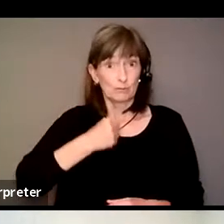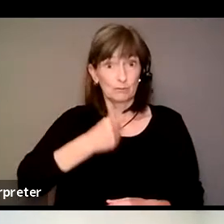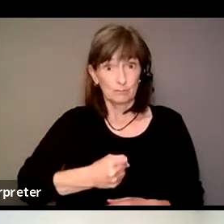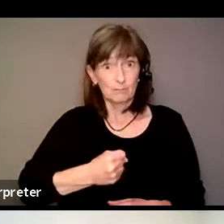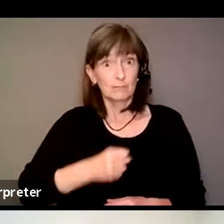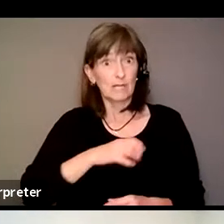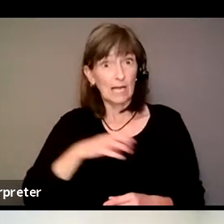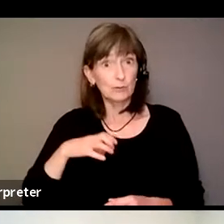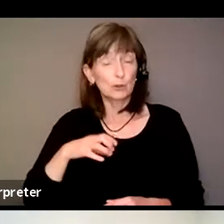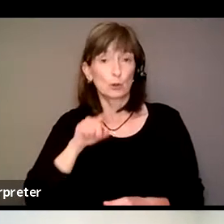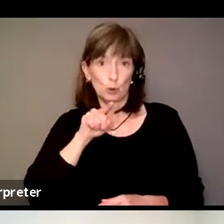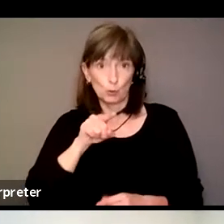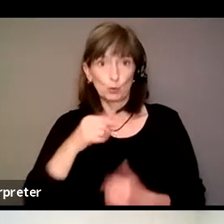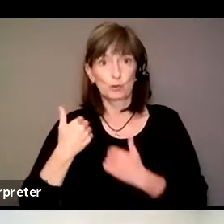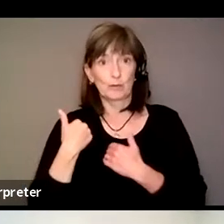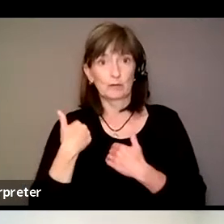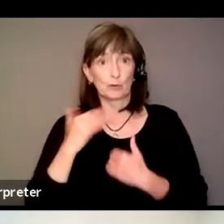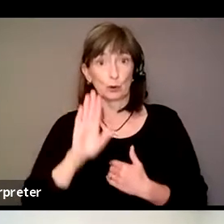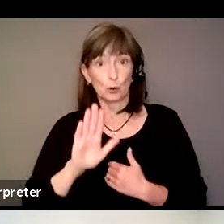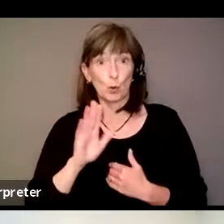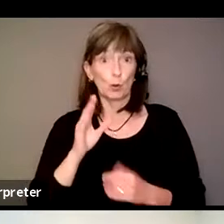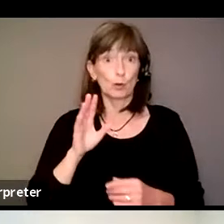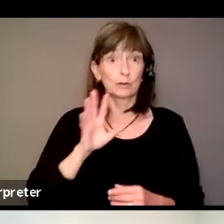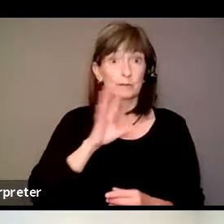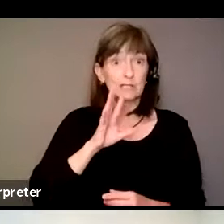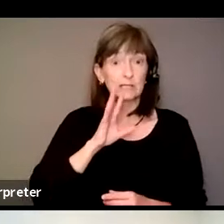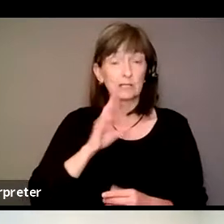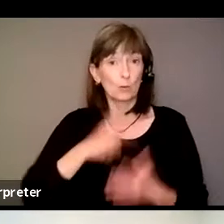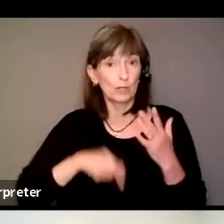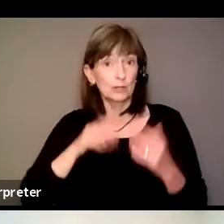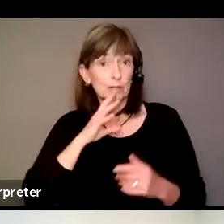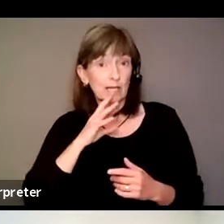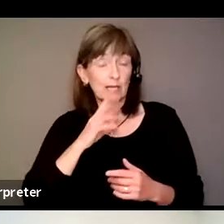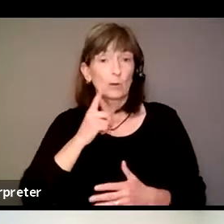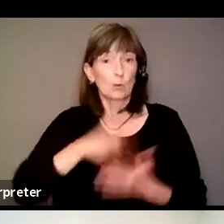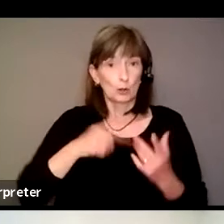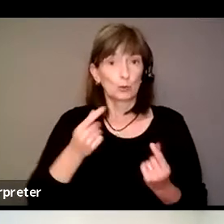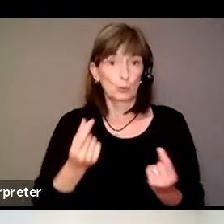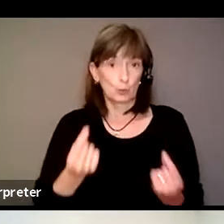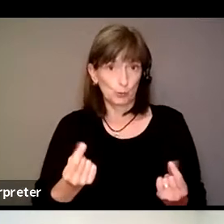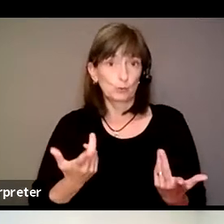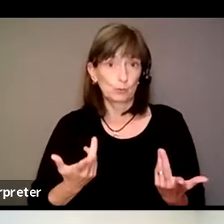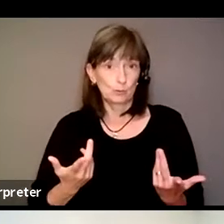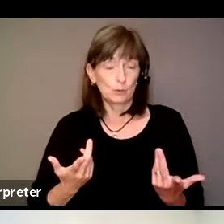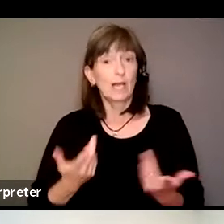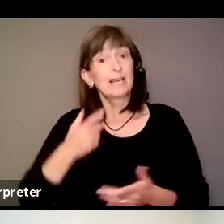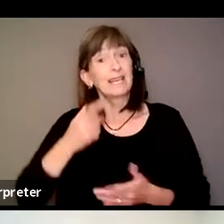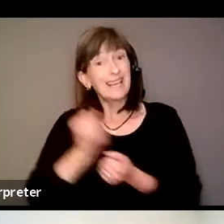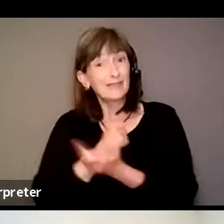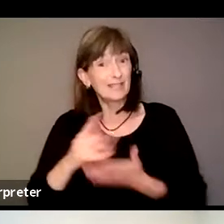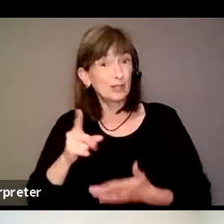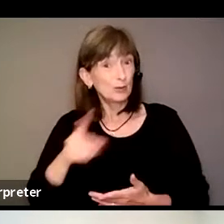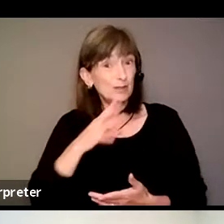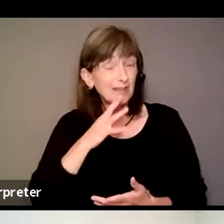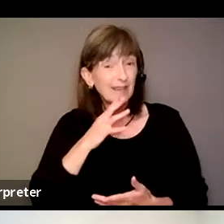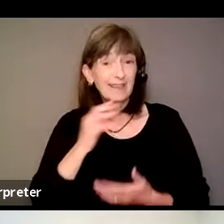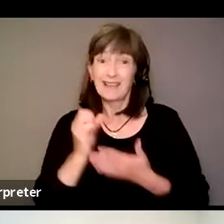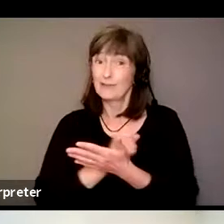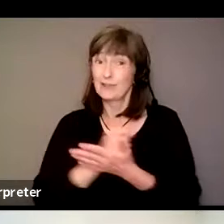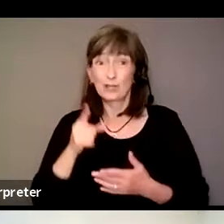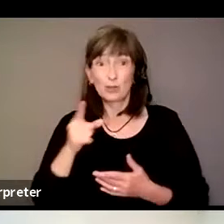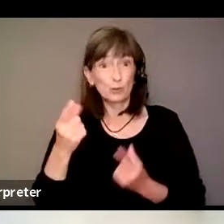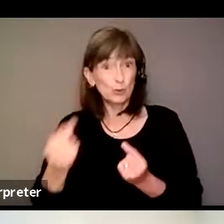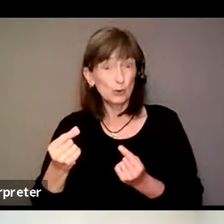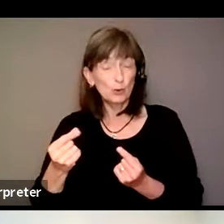your words and your actions. And what you do and say reflects on your community as a whole as well. Okay. So as a representative of